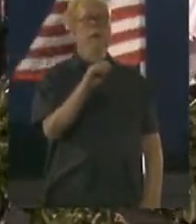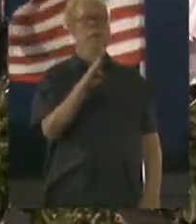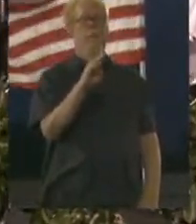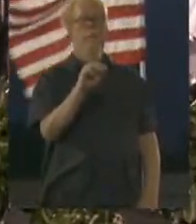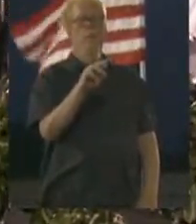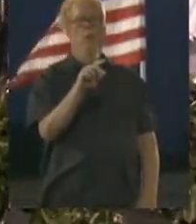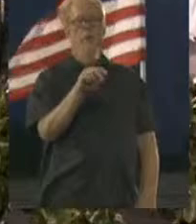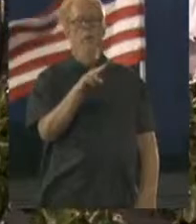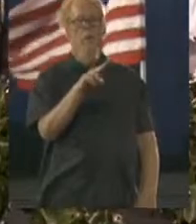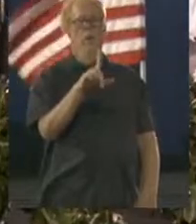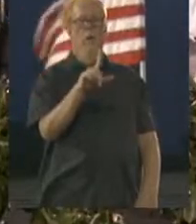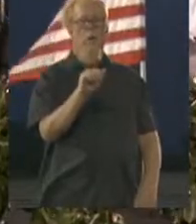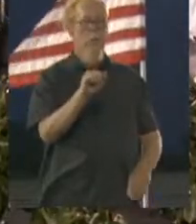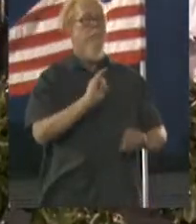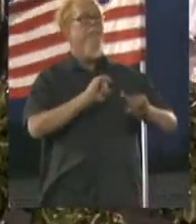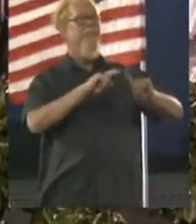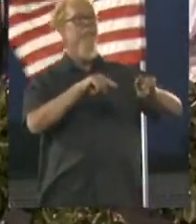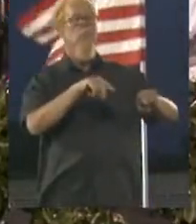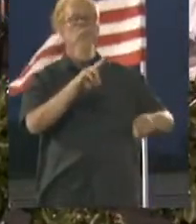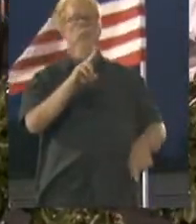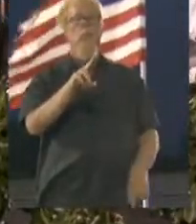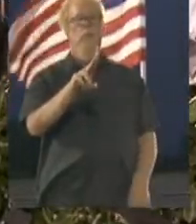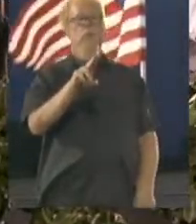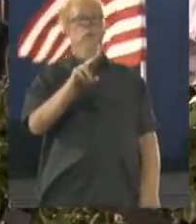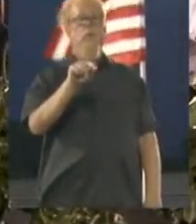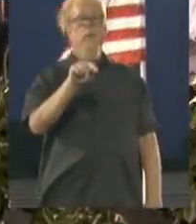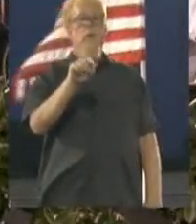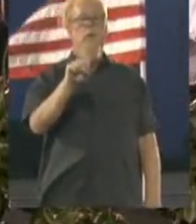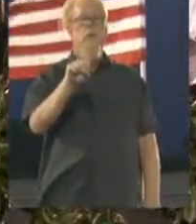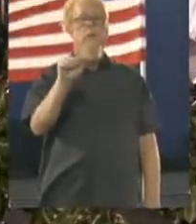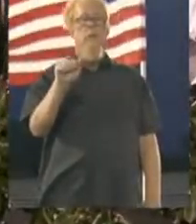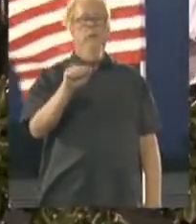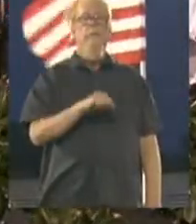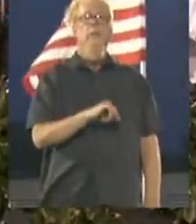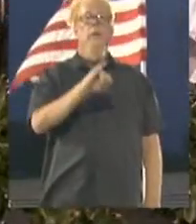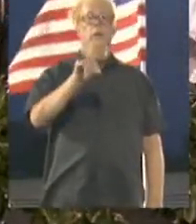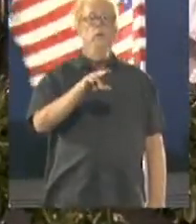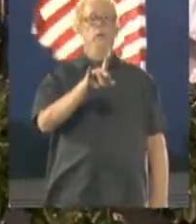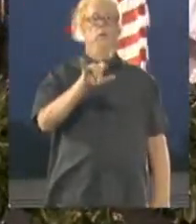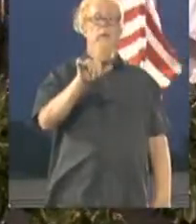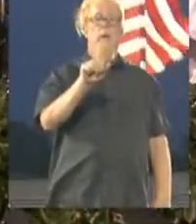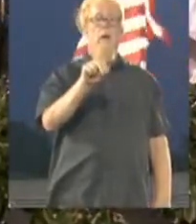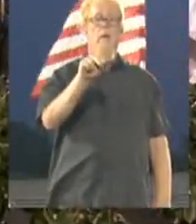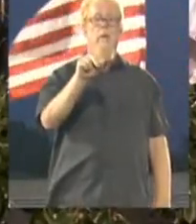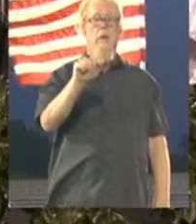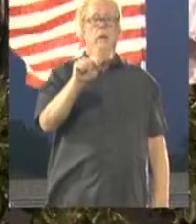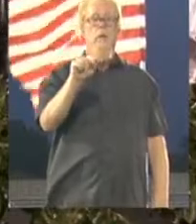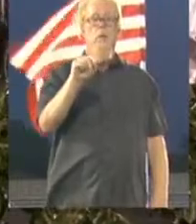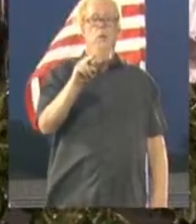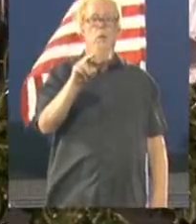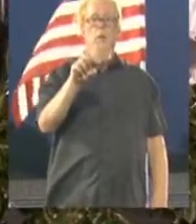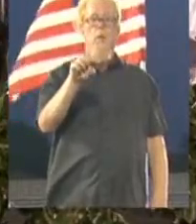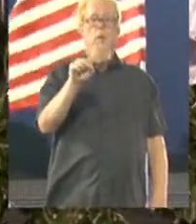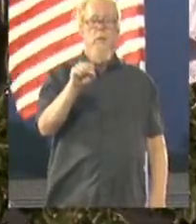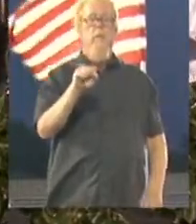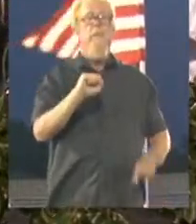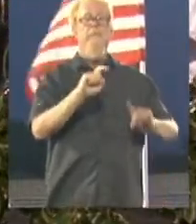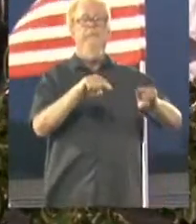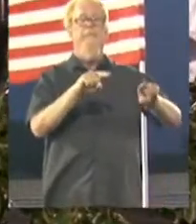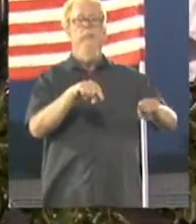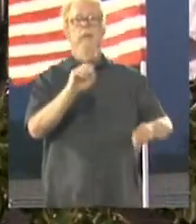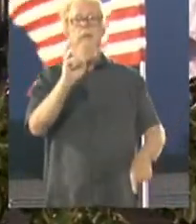the University of Texas at San Antonio. Juliana Torres will be attending St.